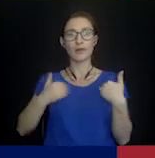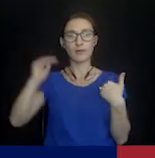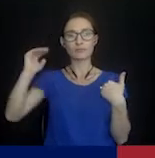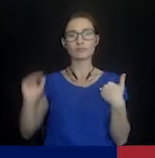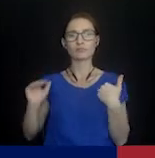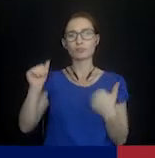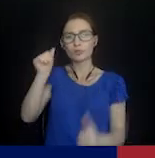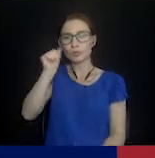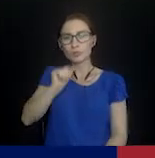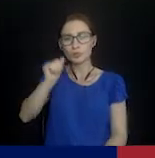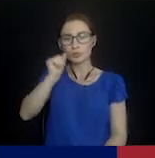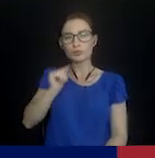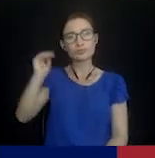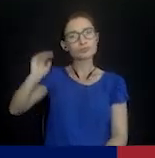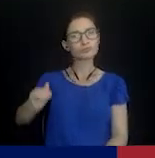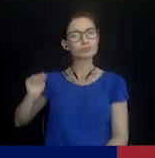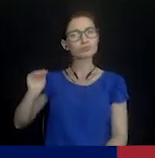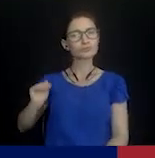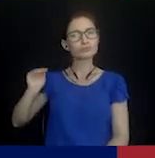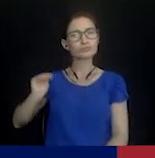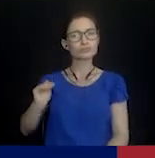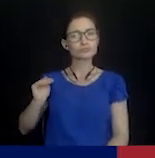young girl,